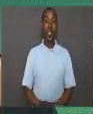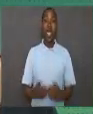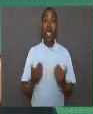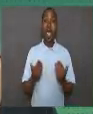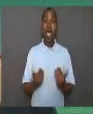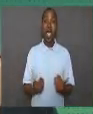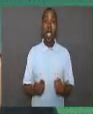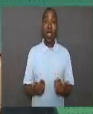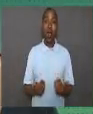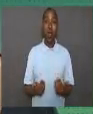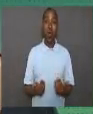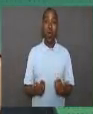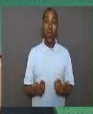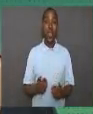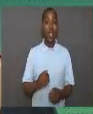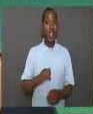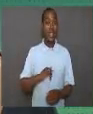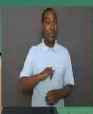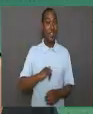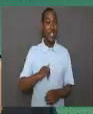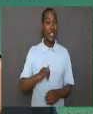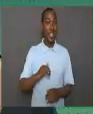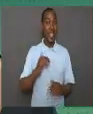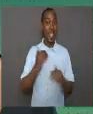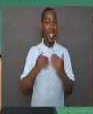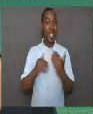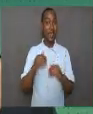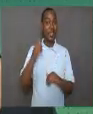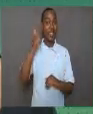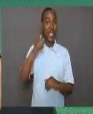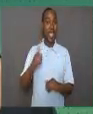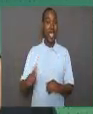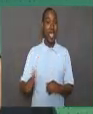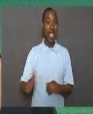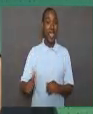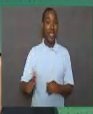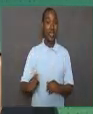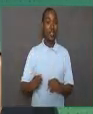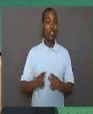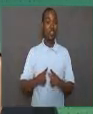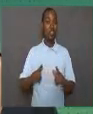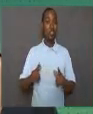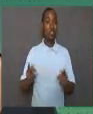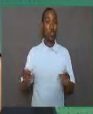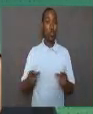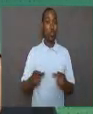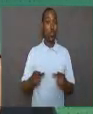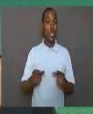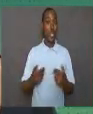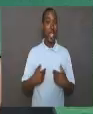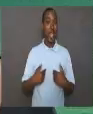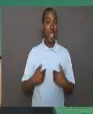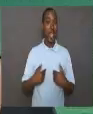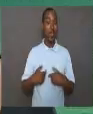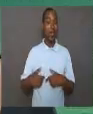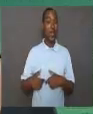Now that there is the same amount of gas in a bigger space, the pressure inside